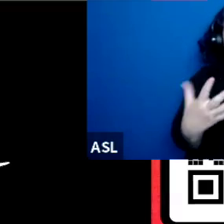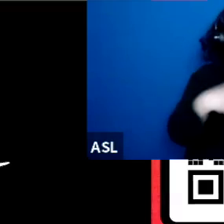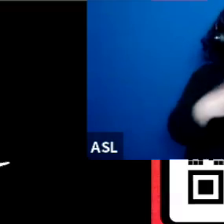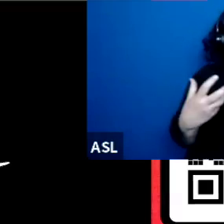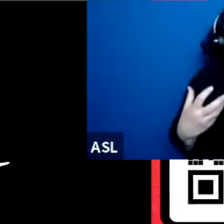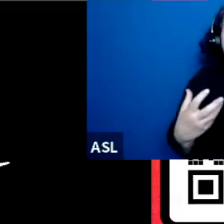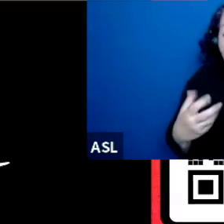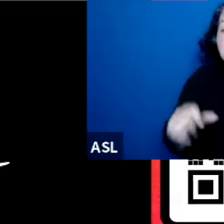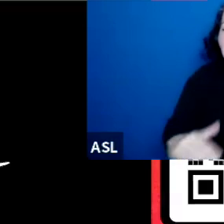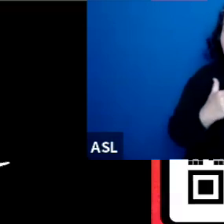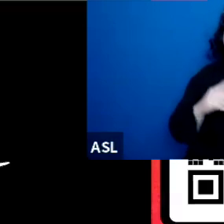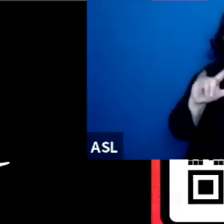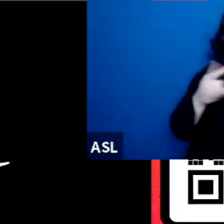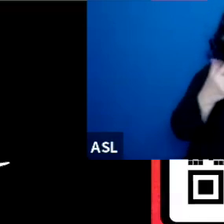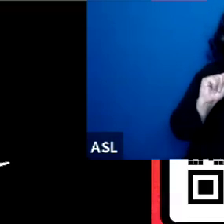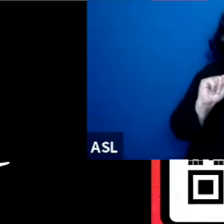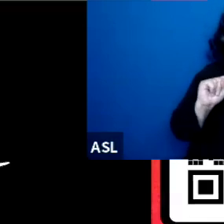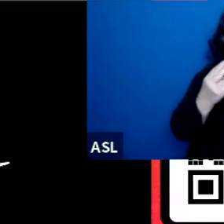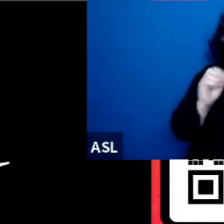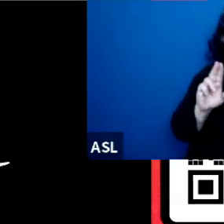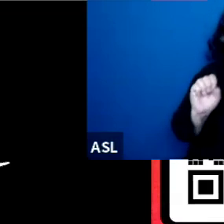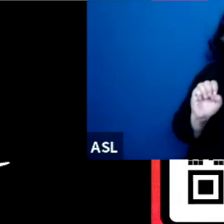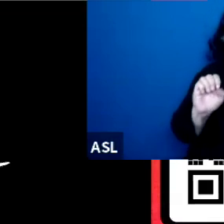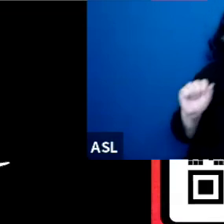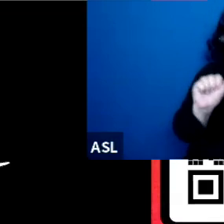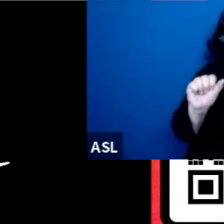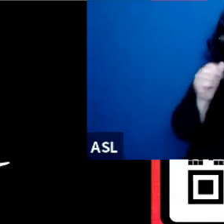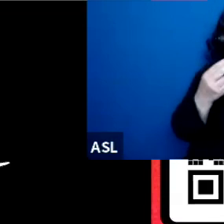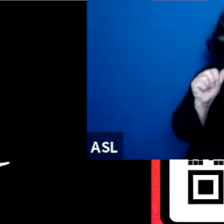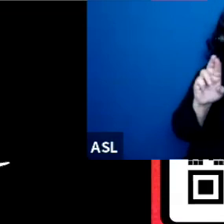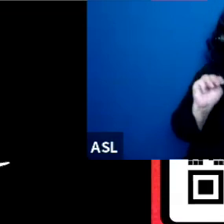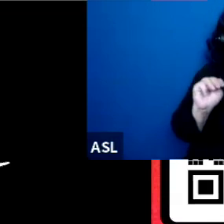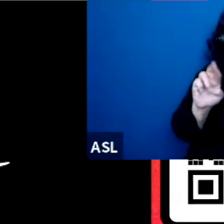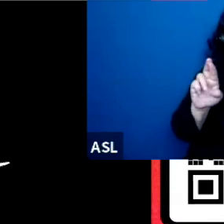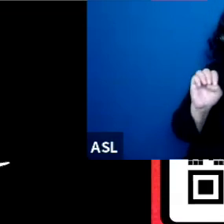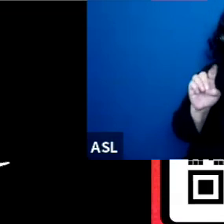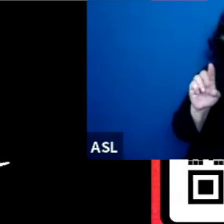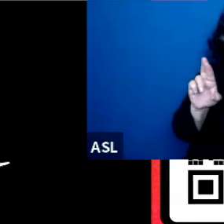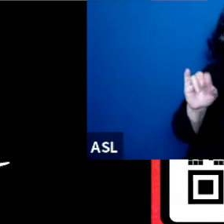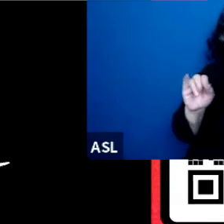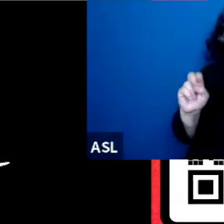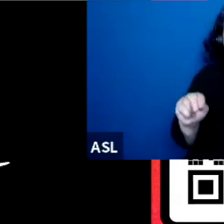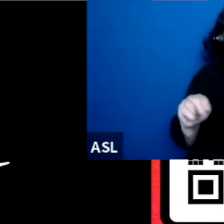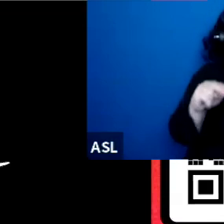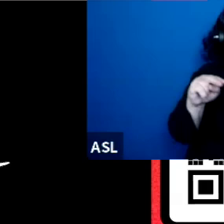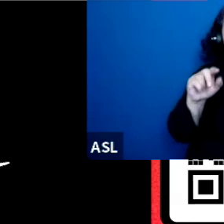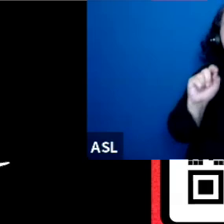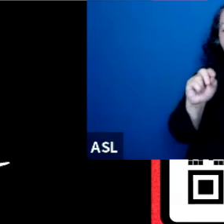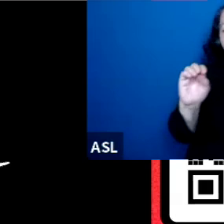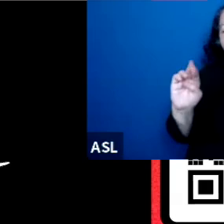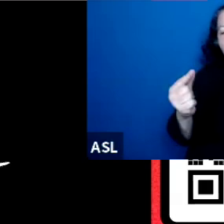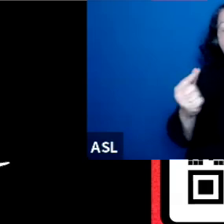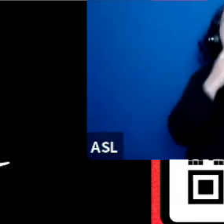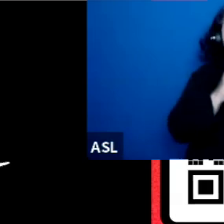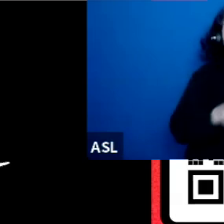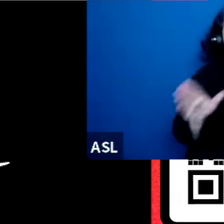lighthouse@harmreduction.org. We also are planning our third edition of our Lighthouse Learning Series, which let